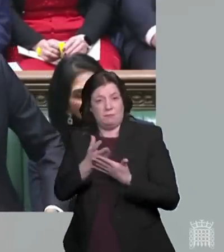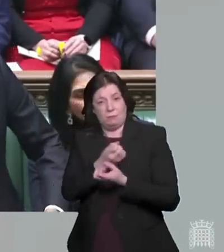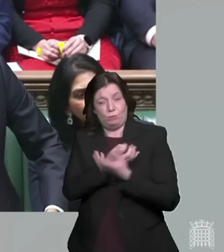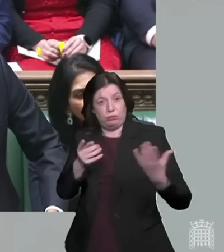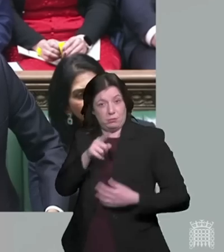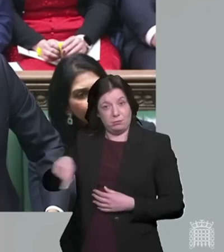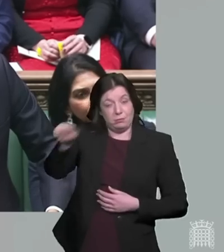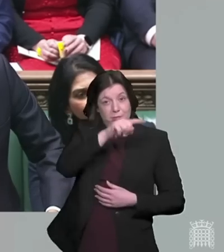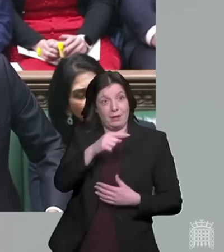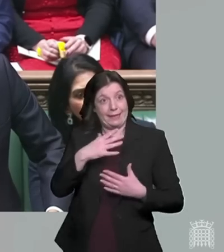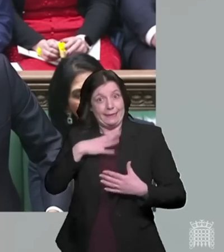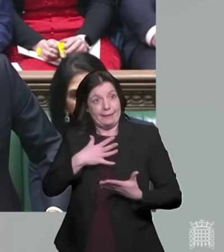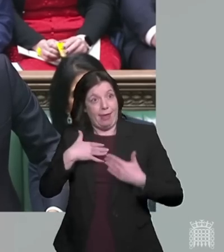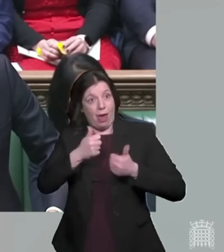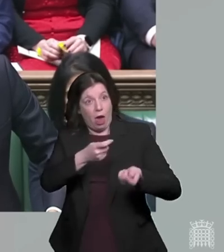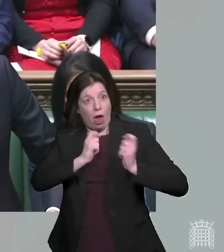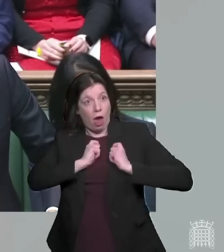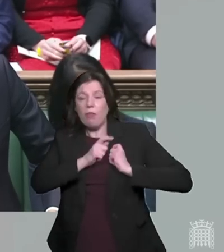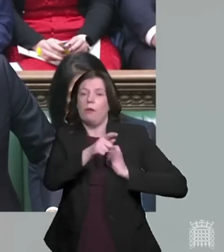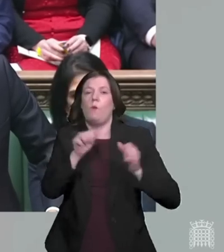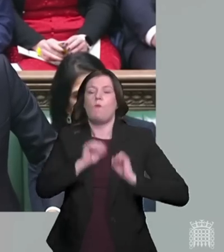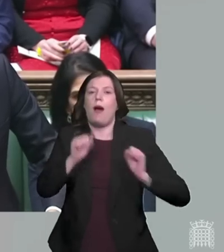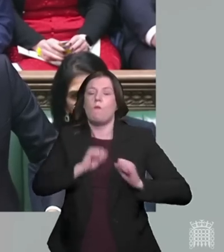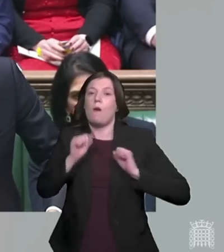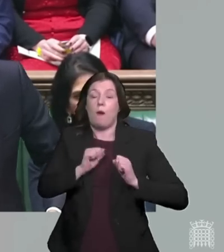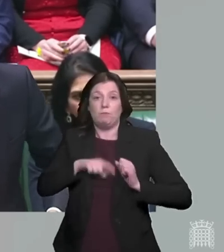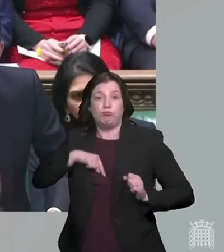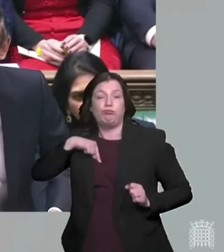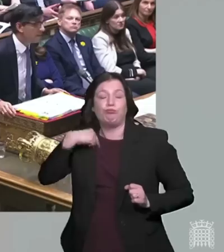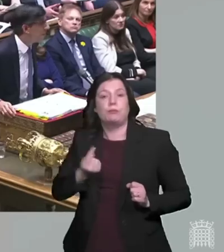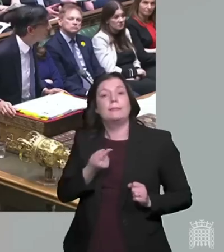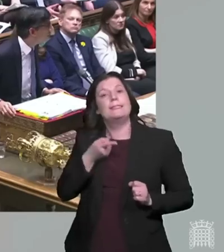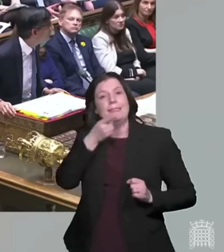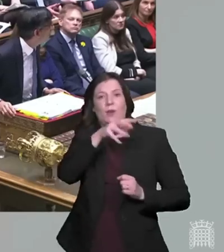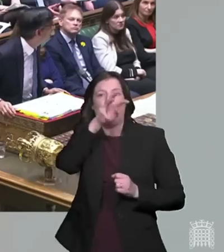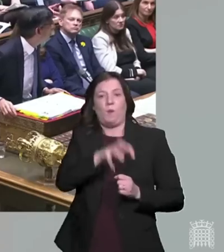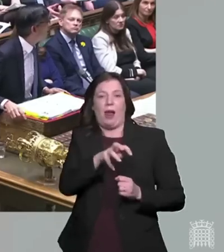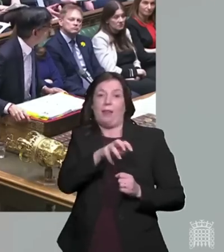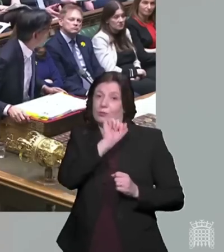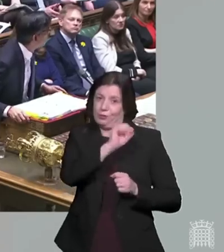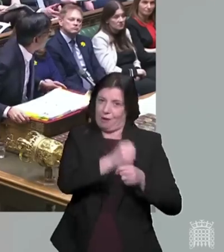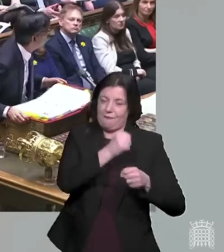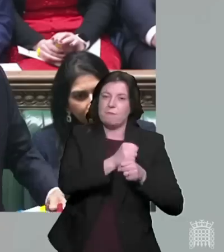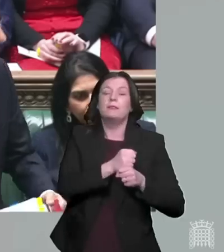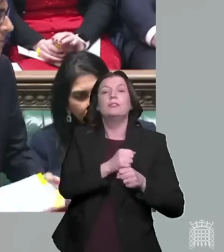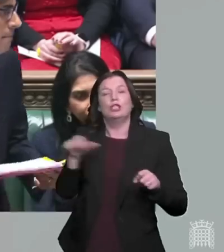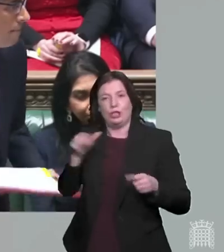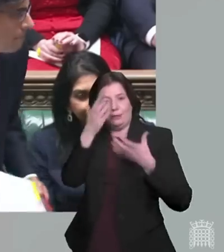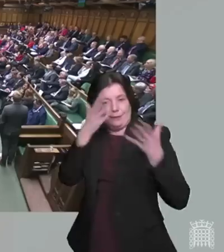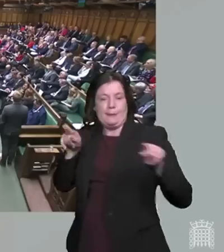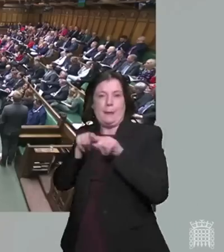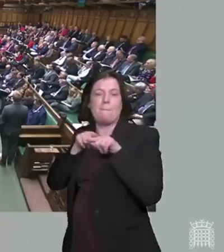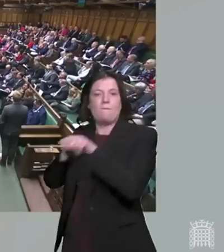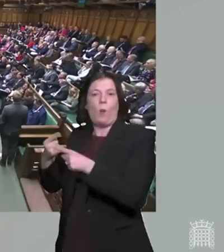are now on a waiting list. So the government there should focus on the people's priorities and start cutting waiting lists, as we are doing here in England.